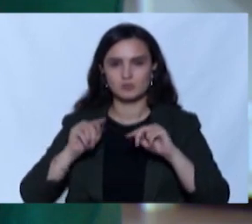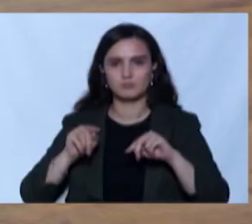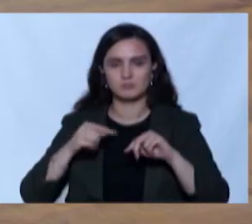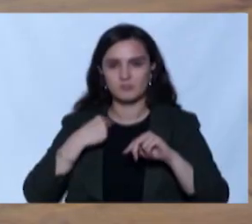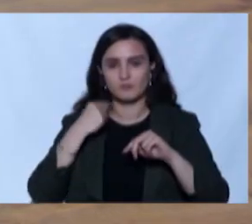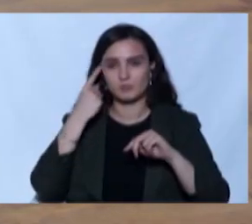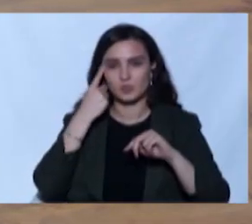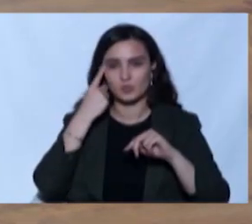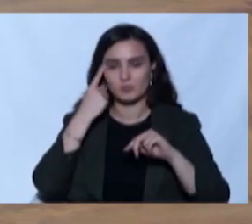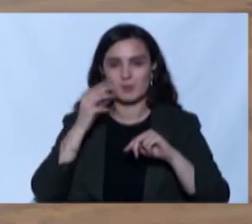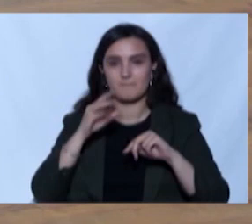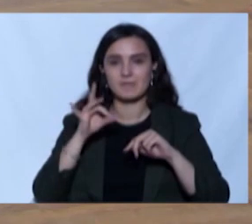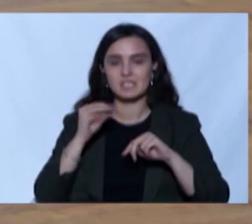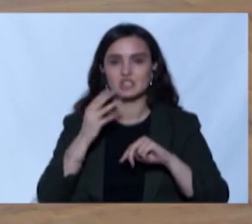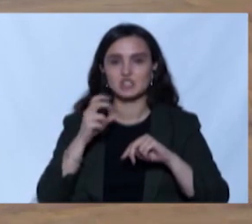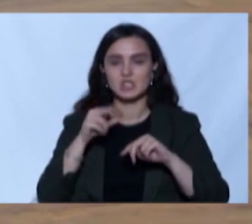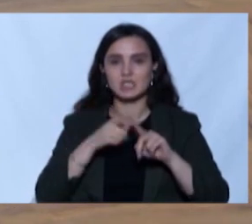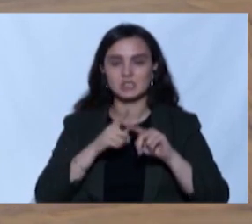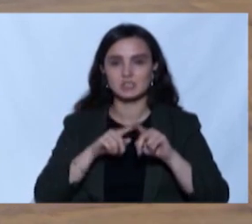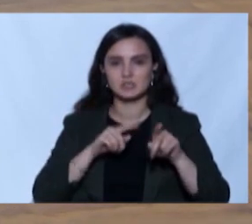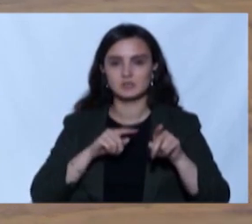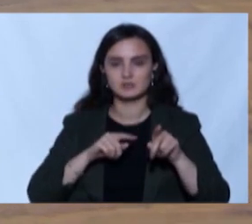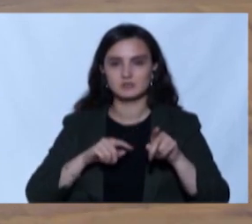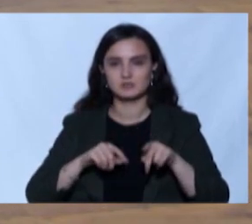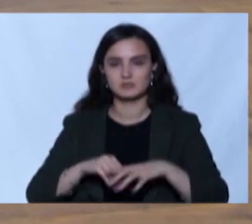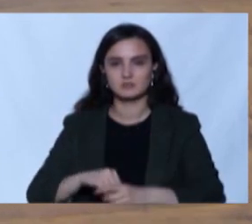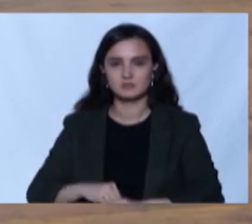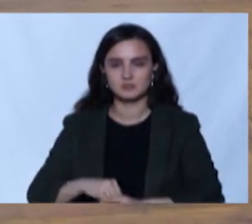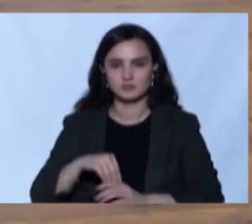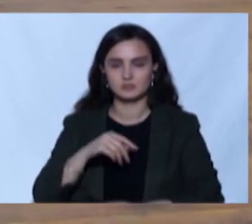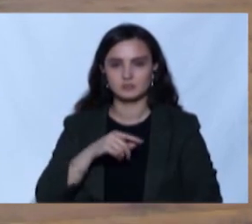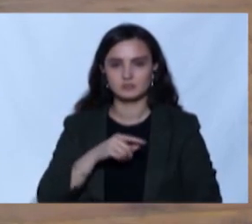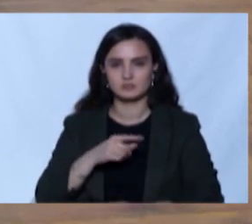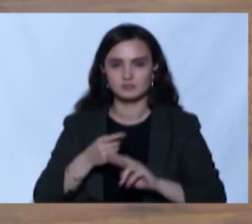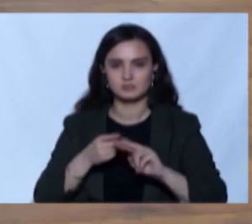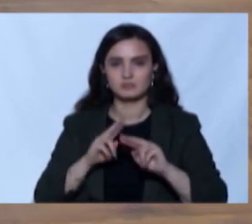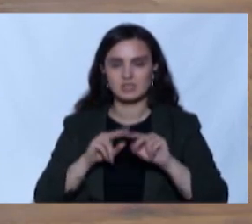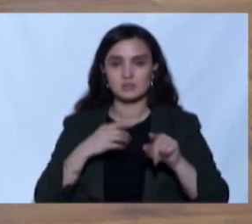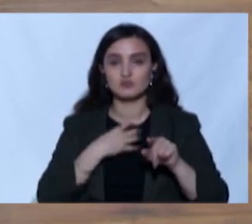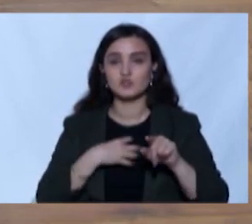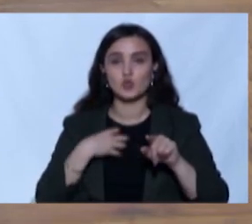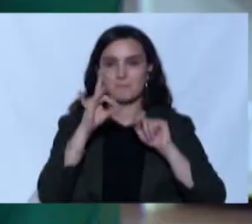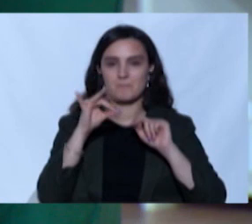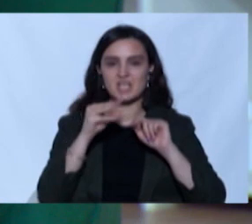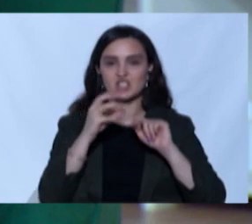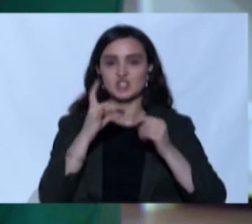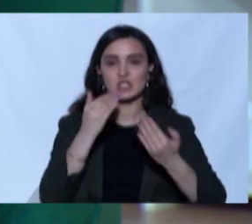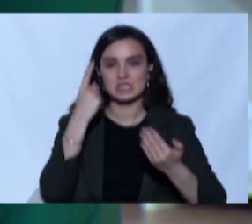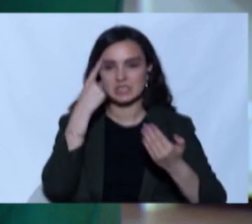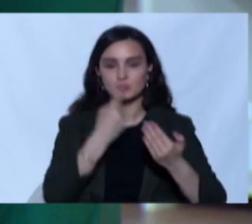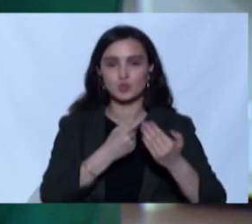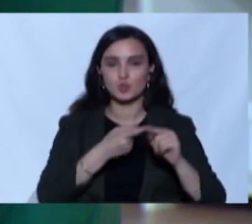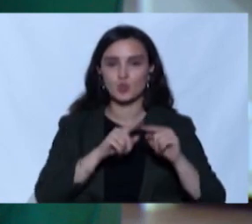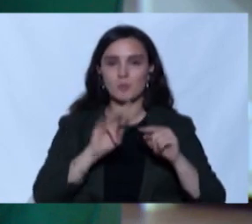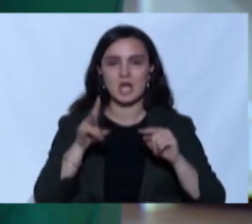I think Mary Shelley here, it's a warning, essentially, to us. That's the fundamental thing I get from this novel. Not to mess